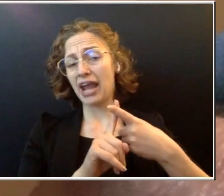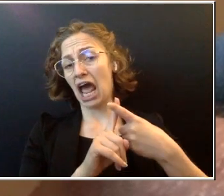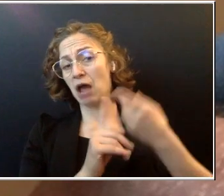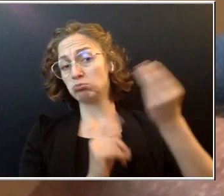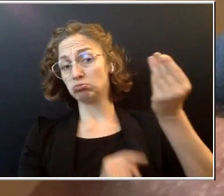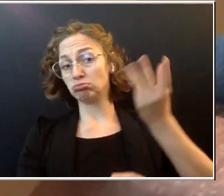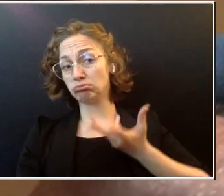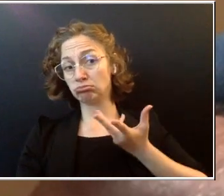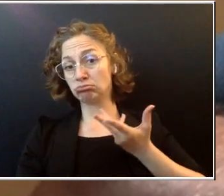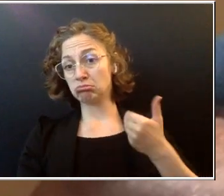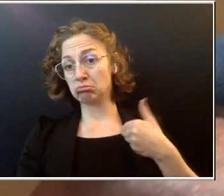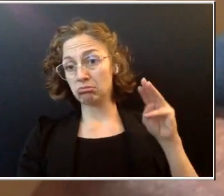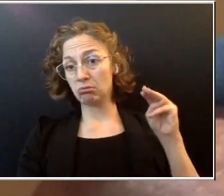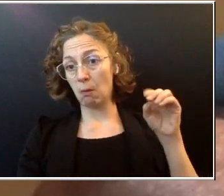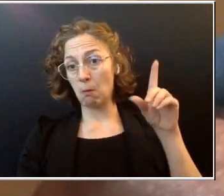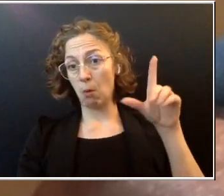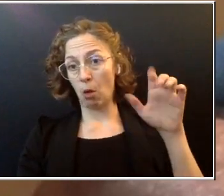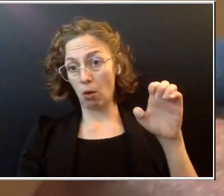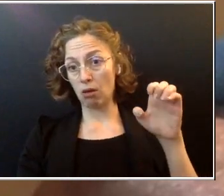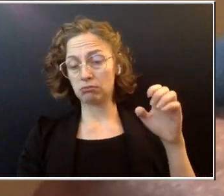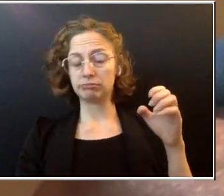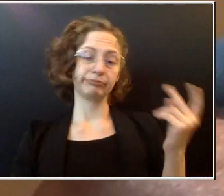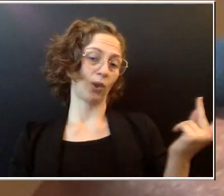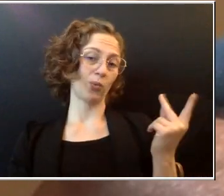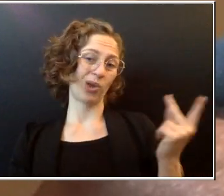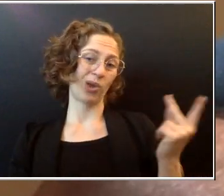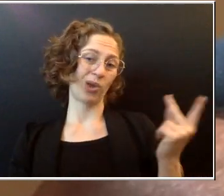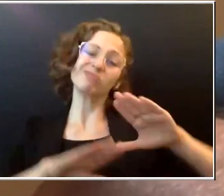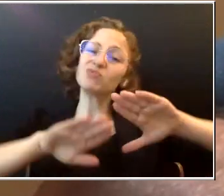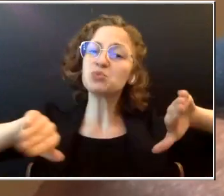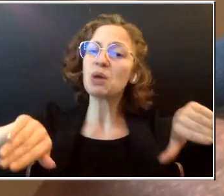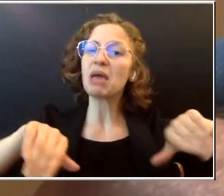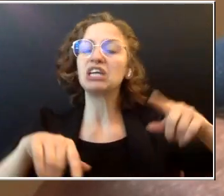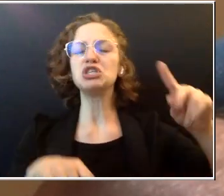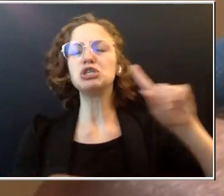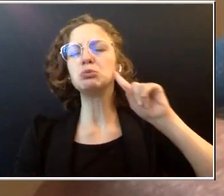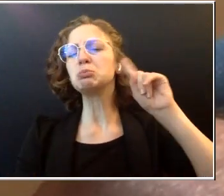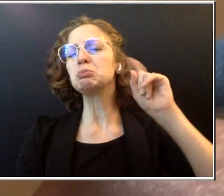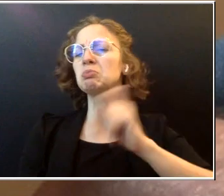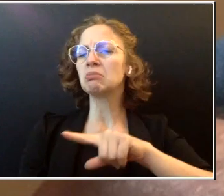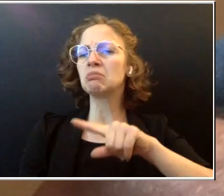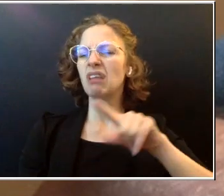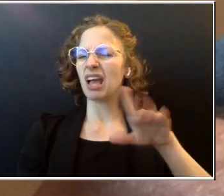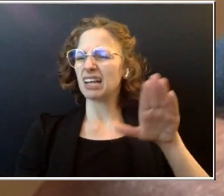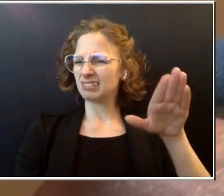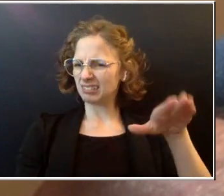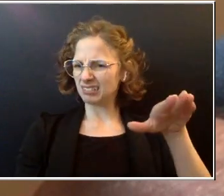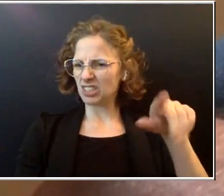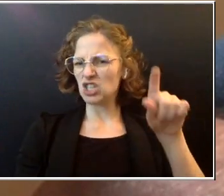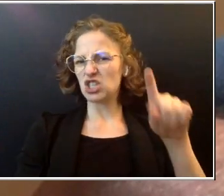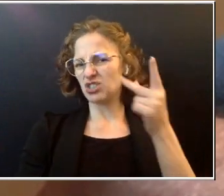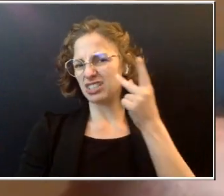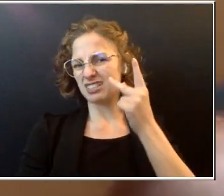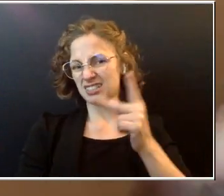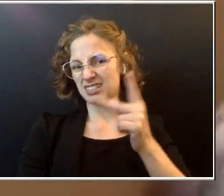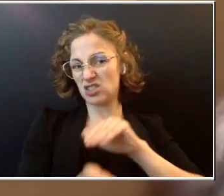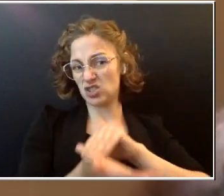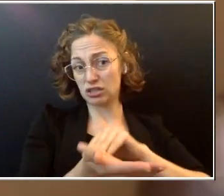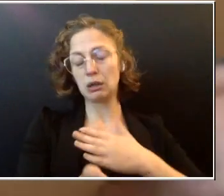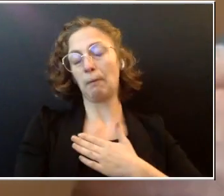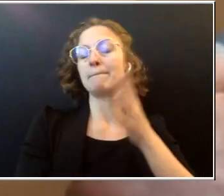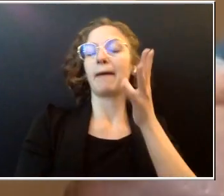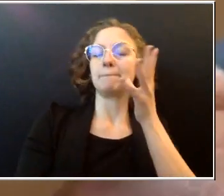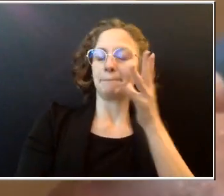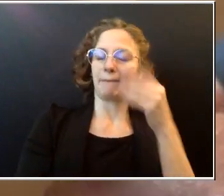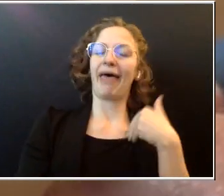at a pool, and she said, hey, you might want to get that checked out. My mom had melanoma, something we don't take lightly. So there was kind